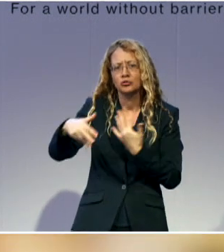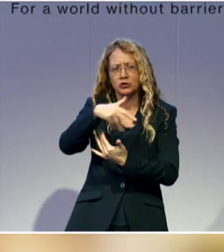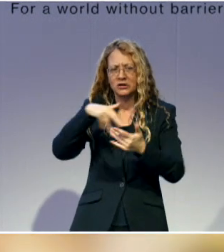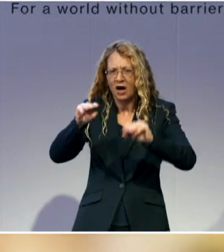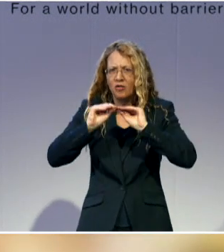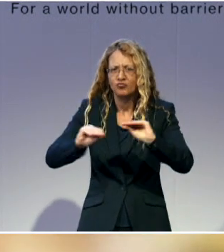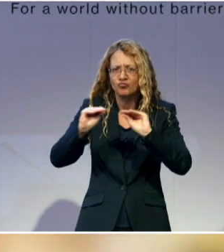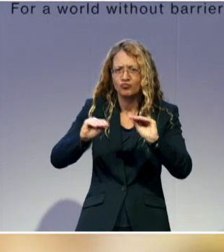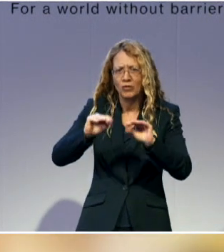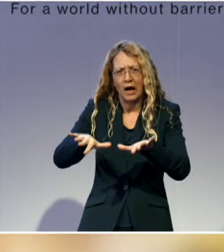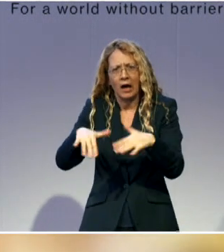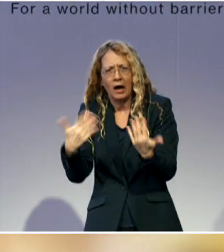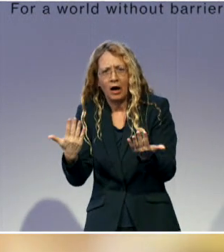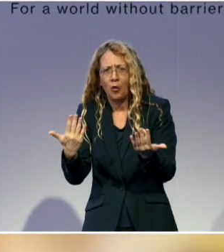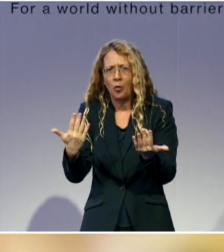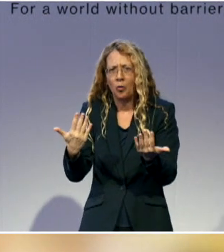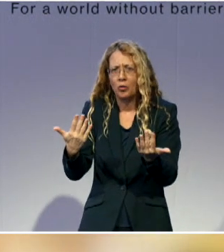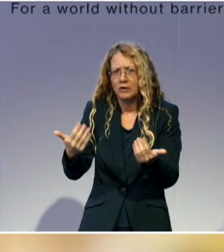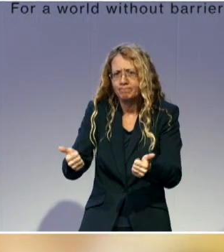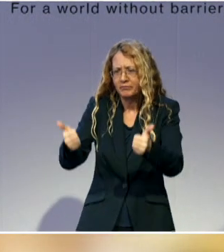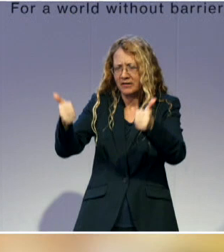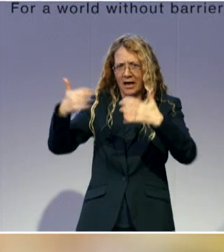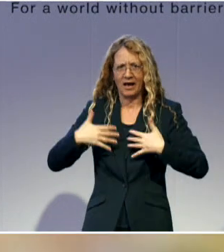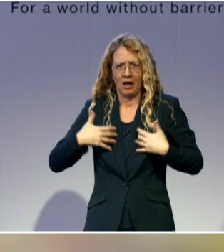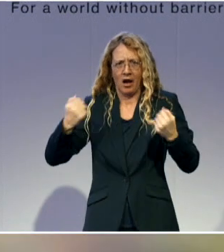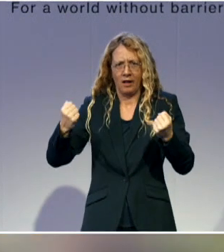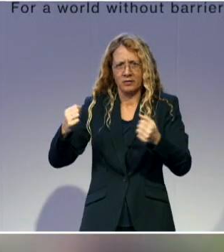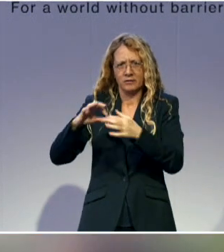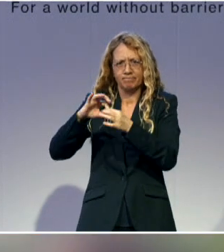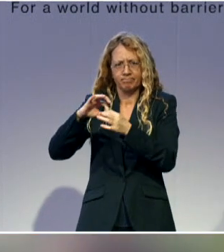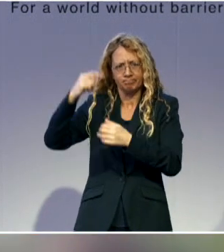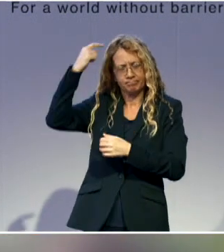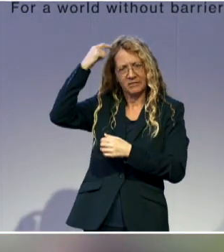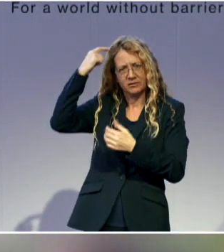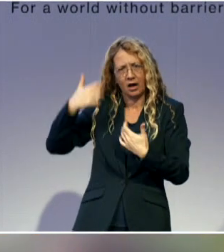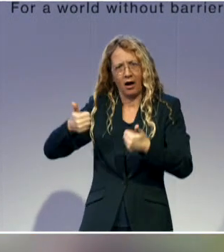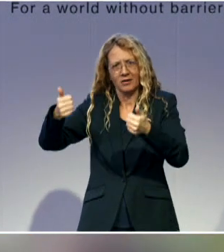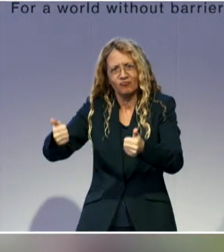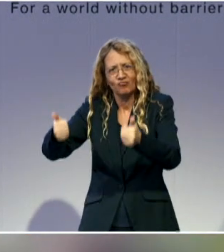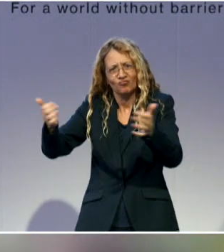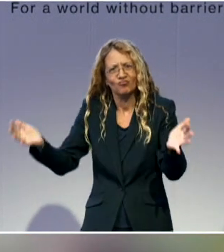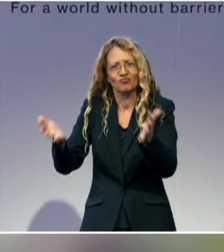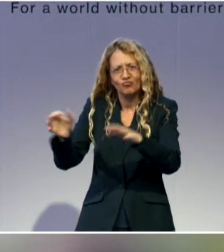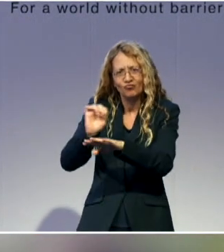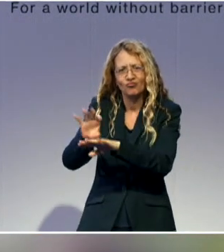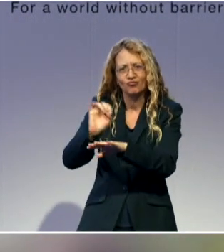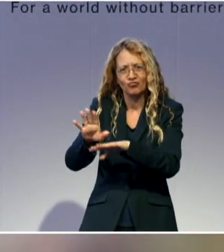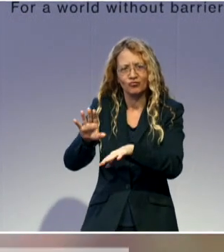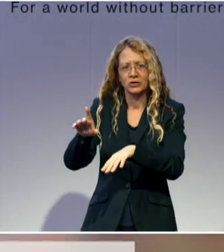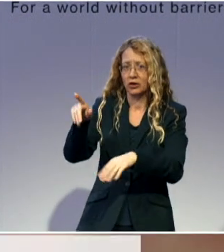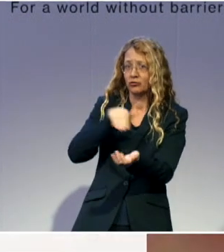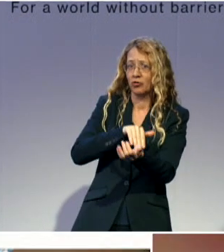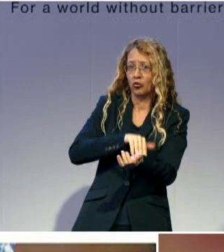is now working to train doctors, healthcare workers, and nurses on mental health treatment skills.